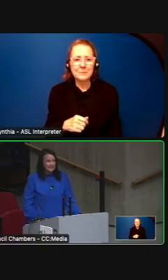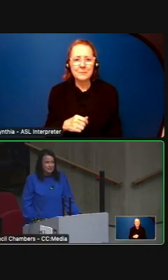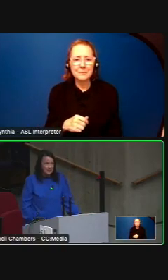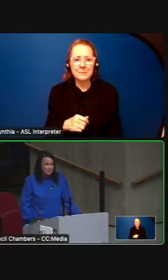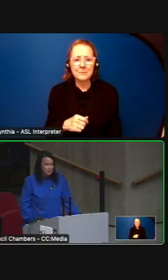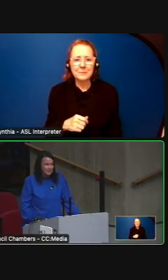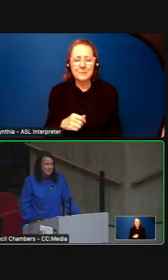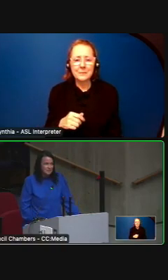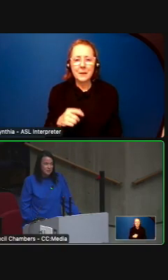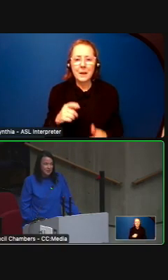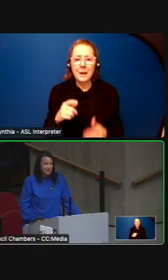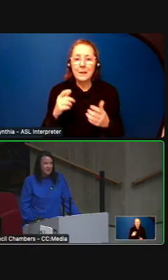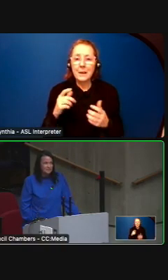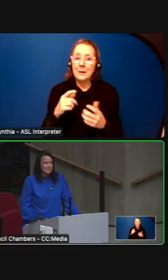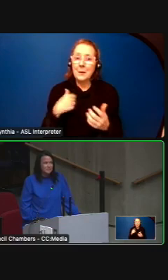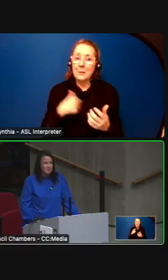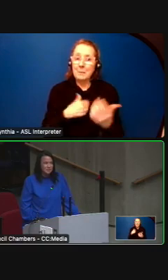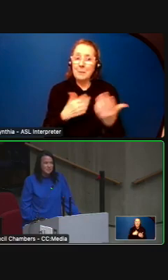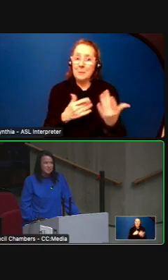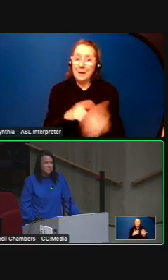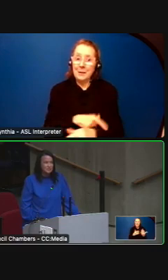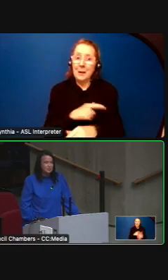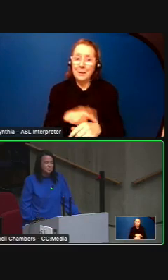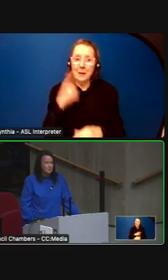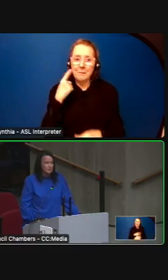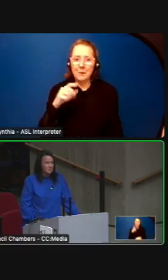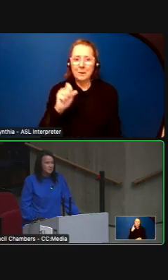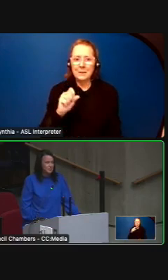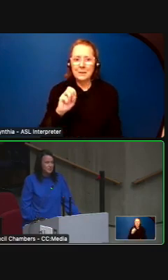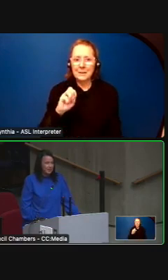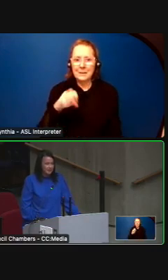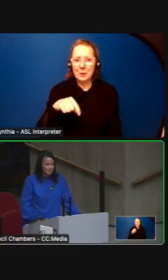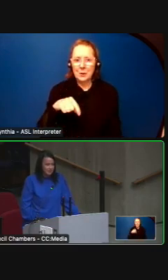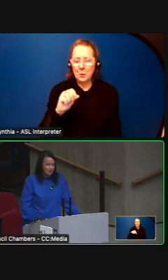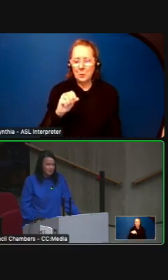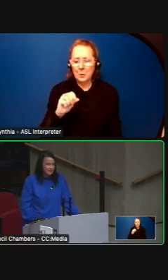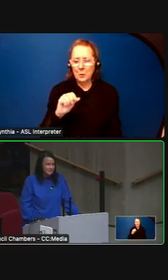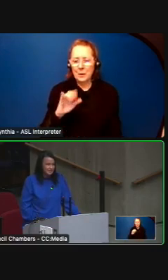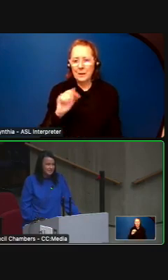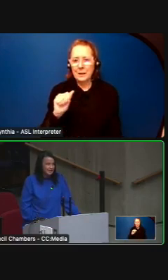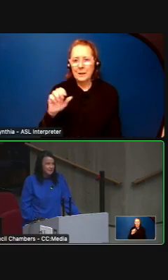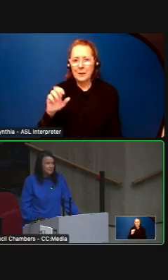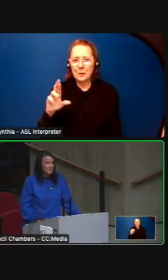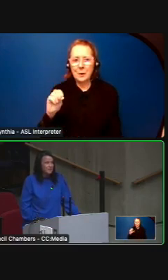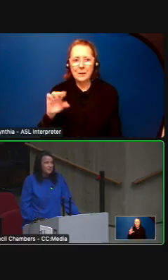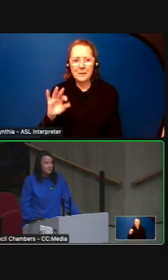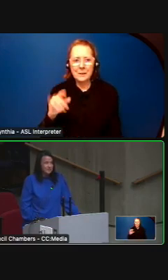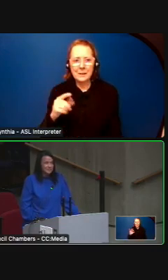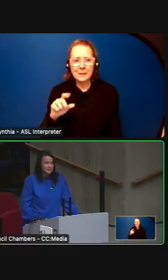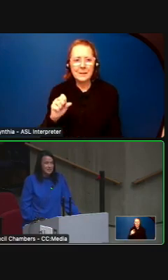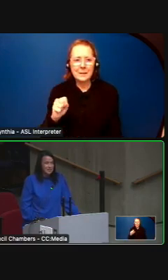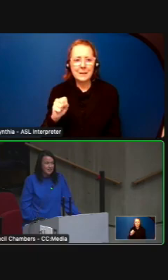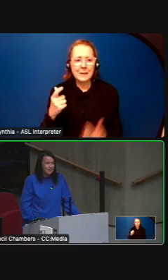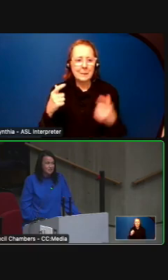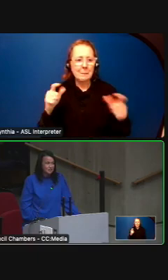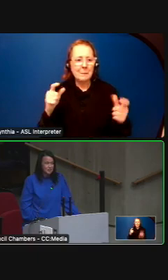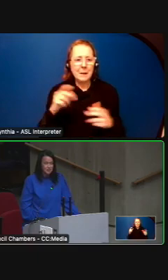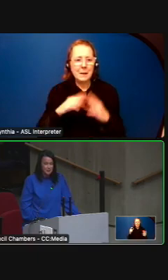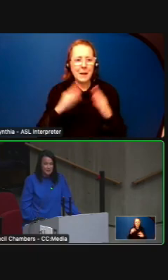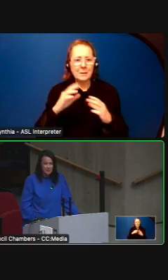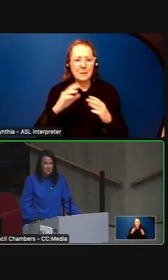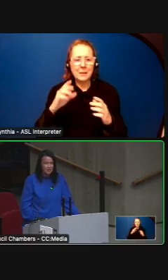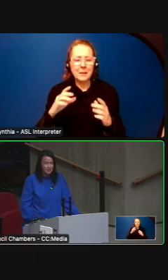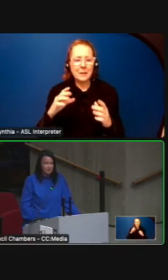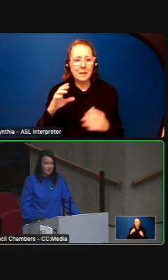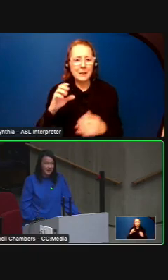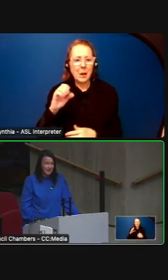And then the much awaited Sequoia Crossings, which is a 60 unit permanent supportive housing complex. You can see by the aerial photo, we